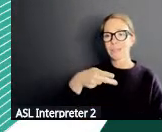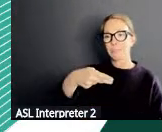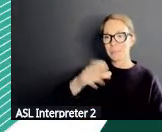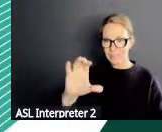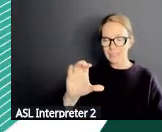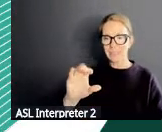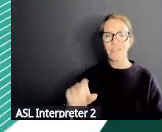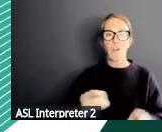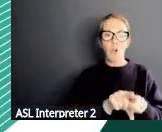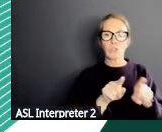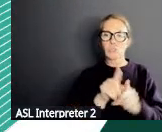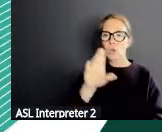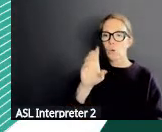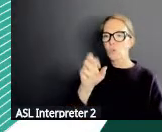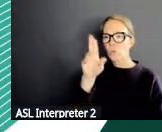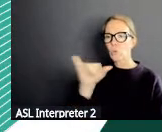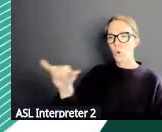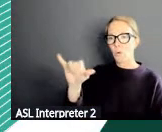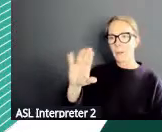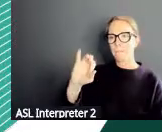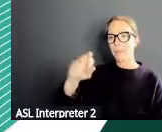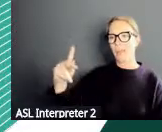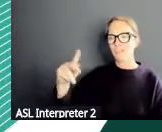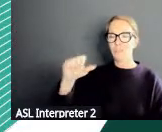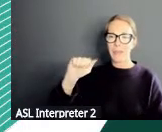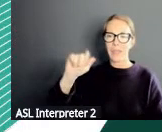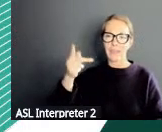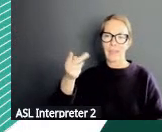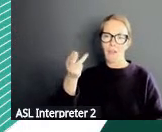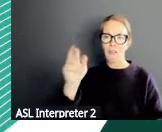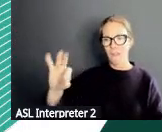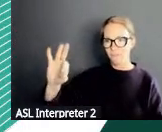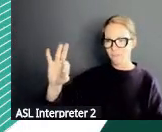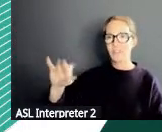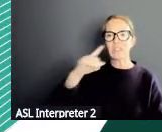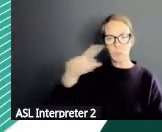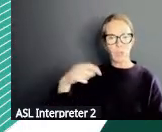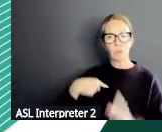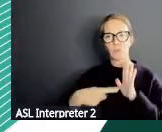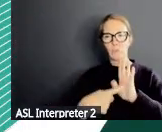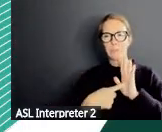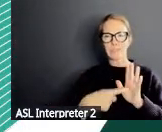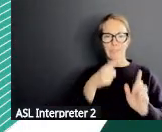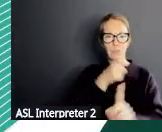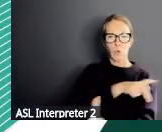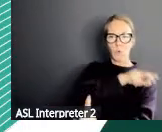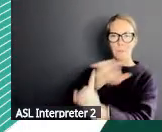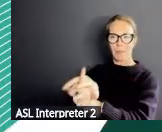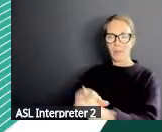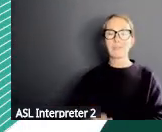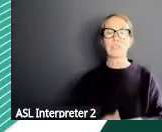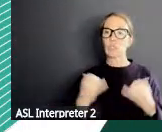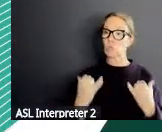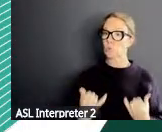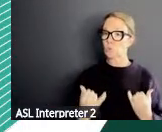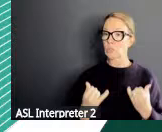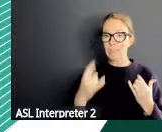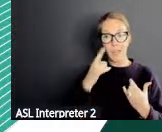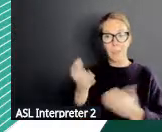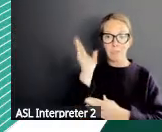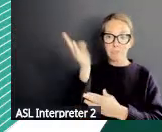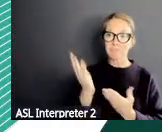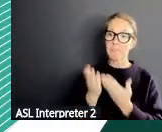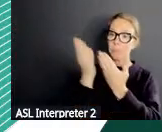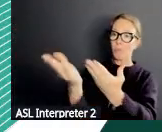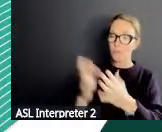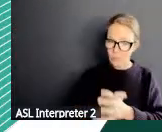is Corey Block from AKRF, and we are representatives for the applicant. Today we are here to present a proposal that